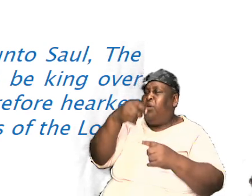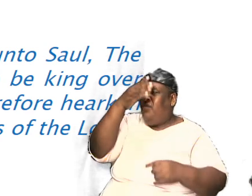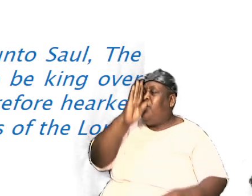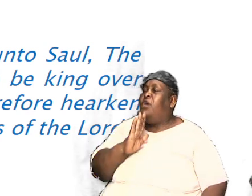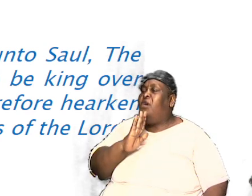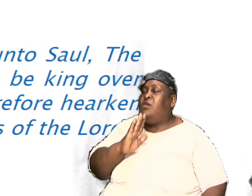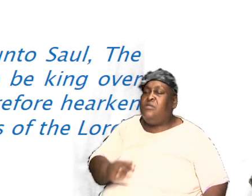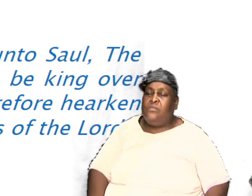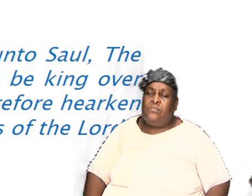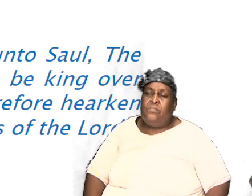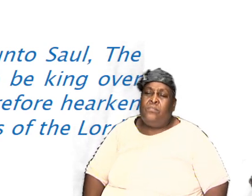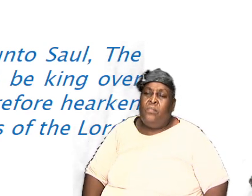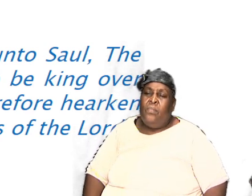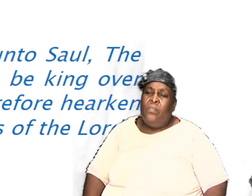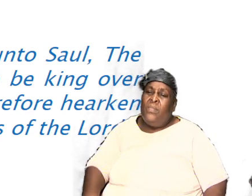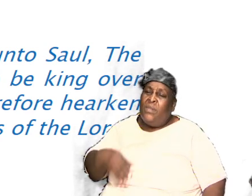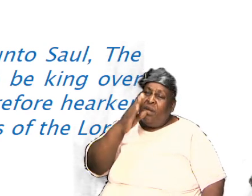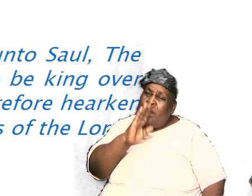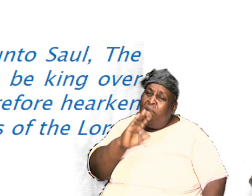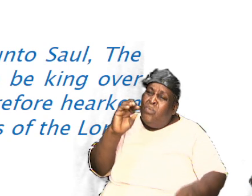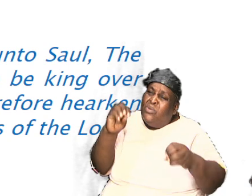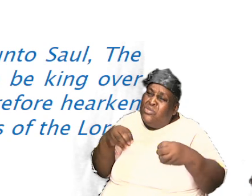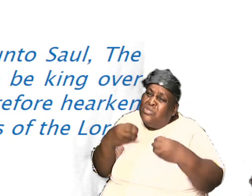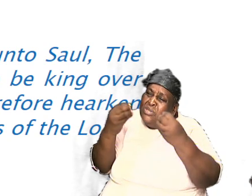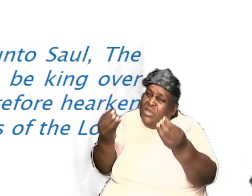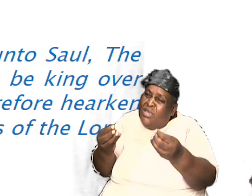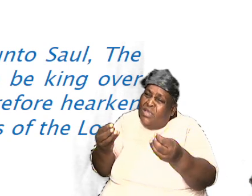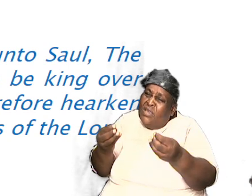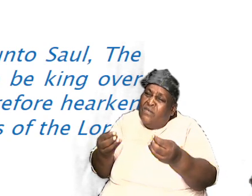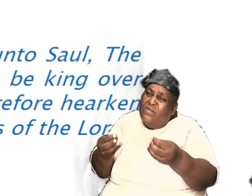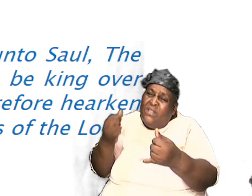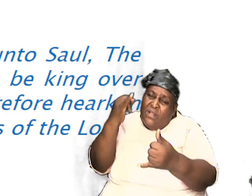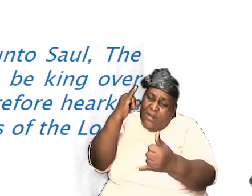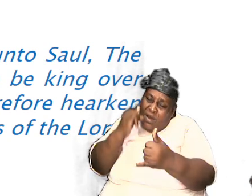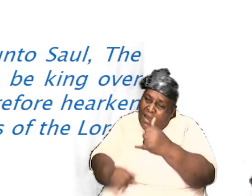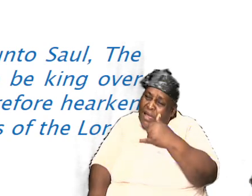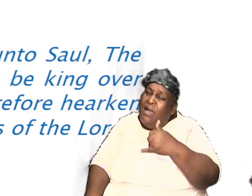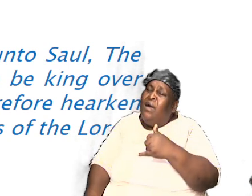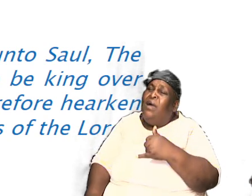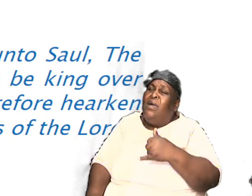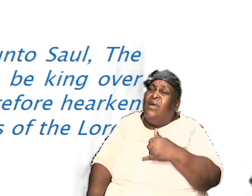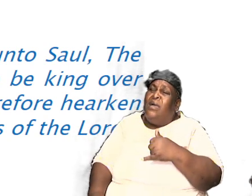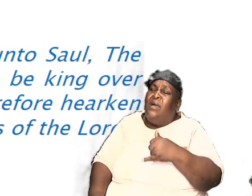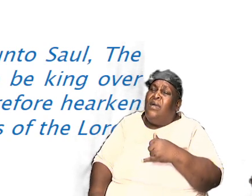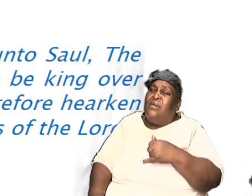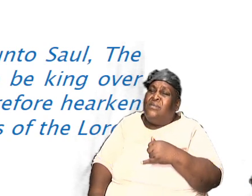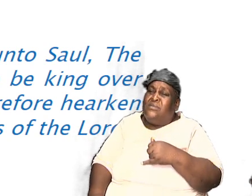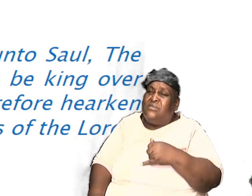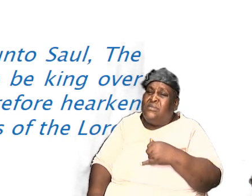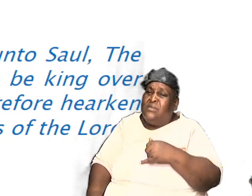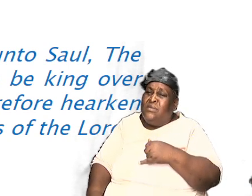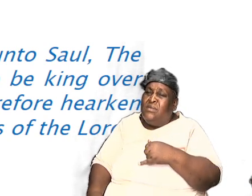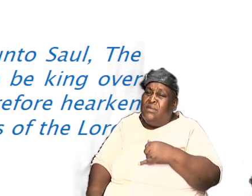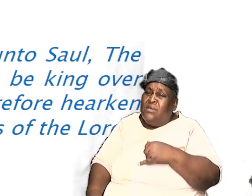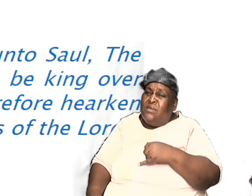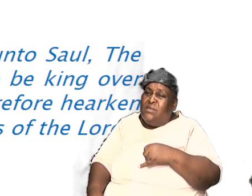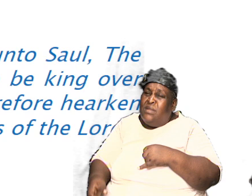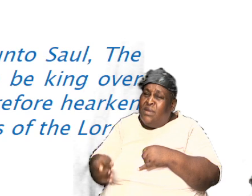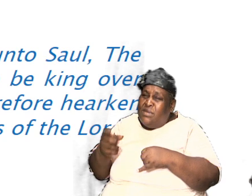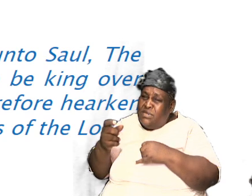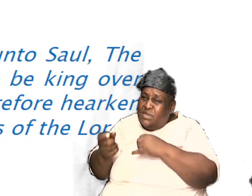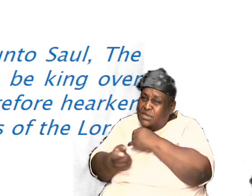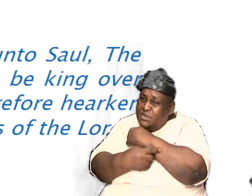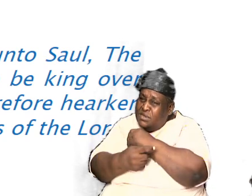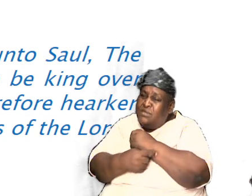15, because God was now giving him this sign and text to see if he was willing to obey the command of the